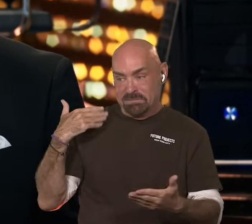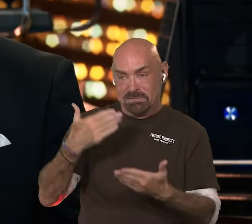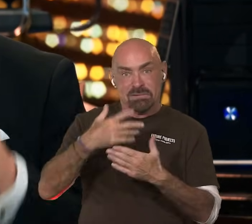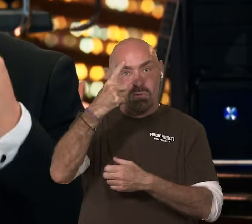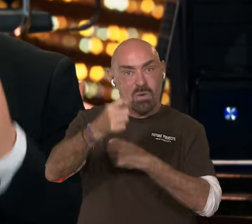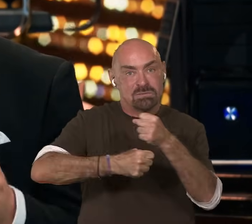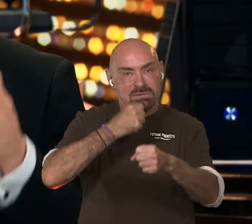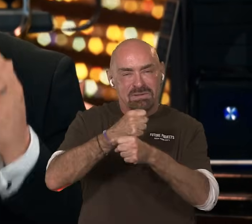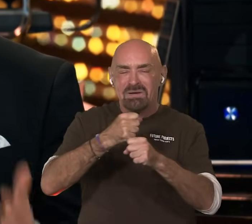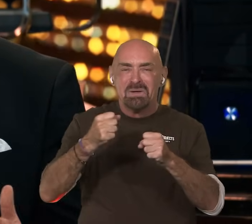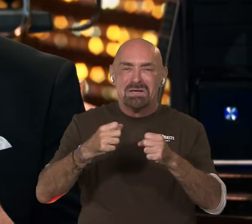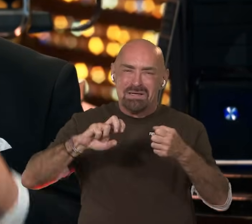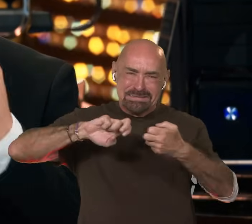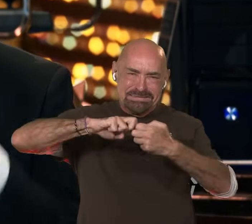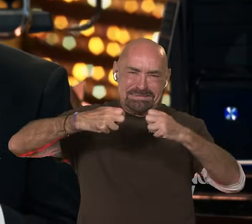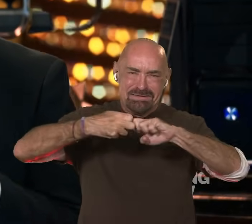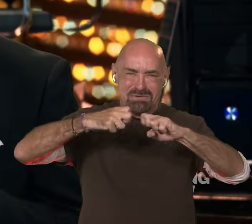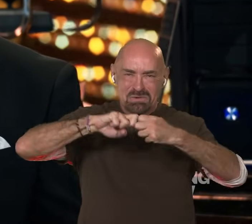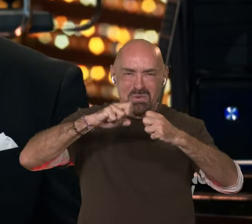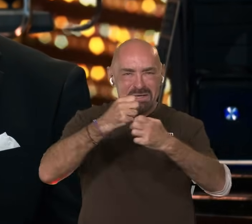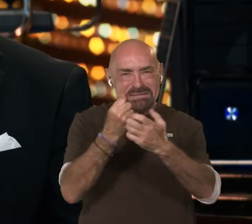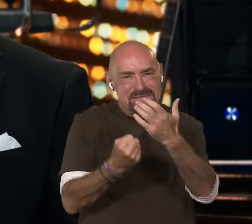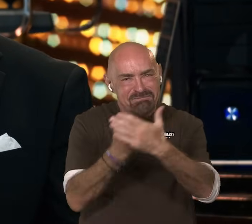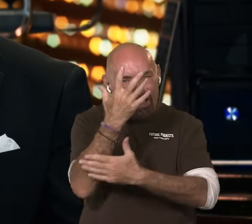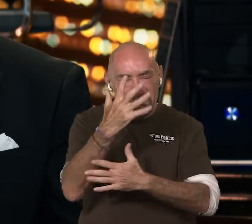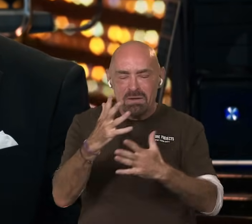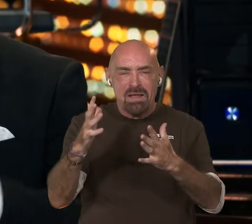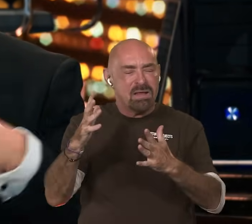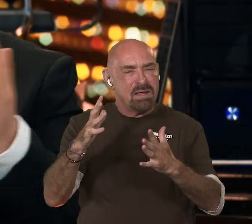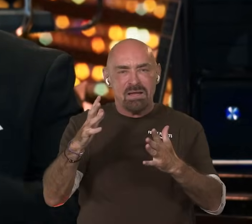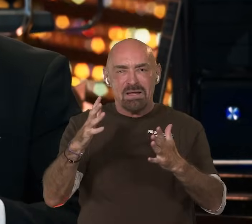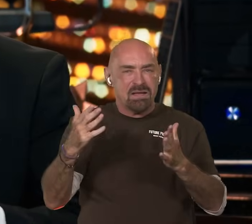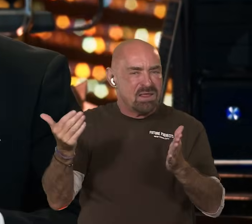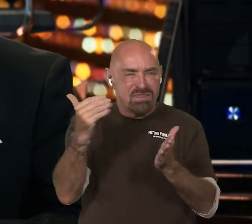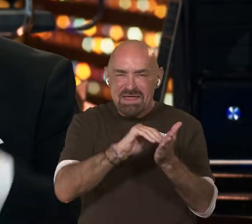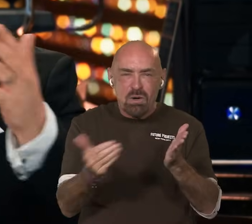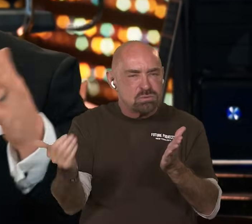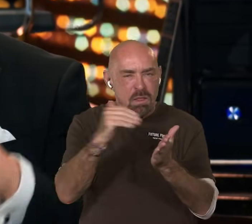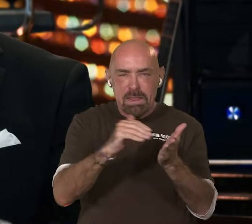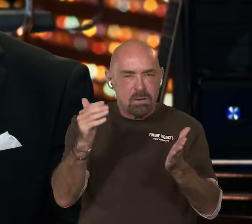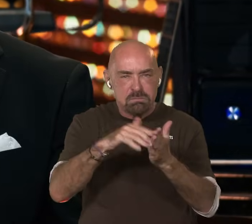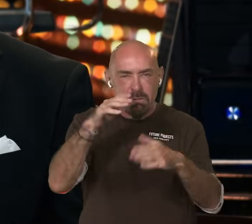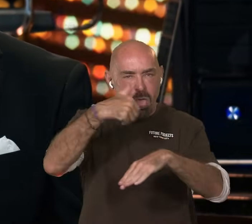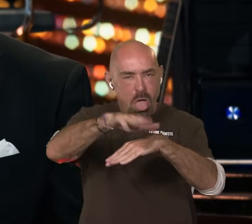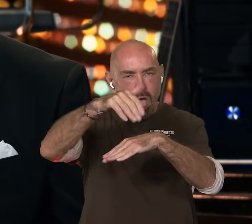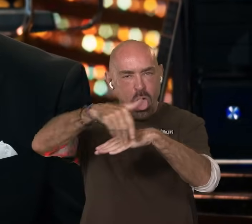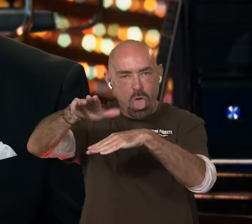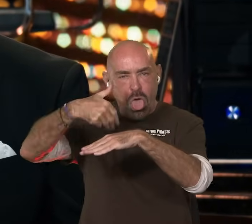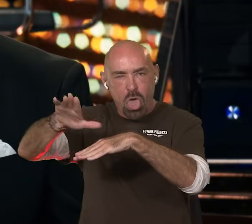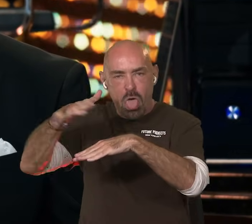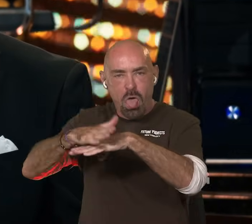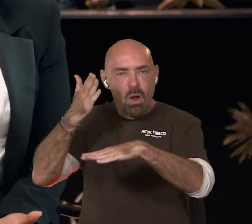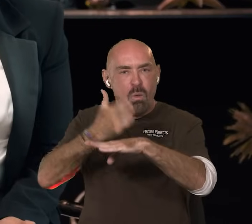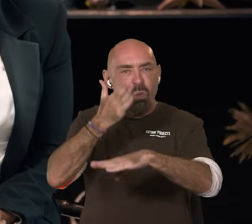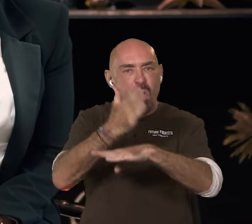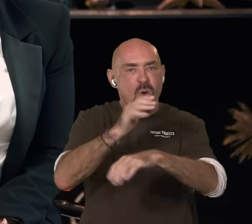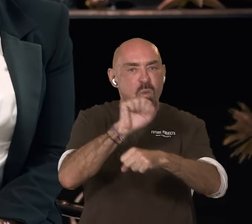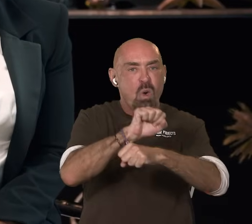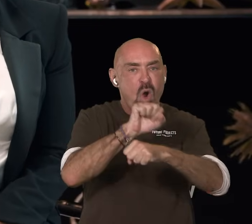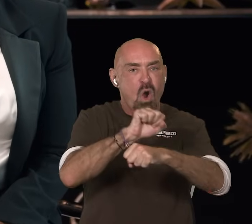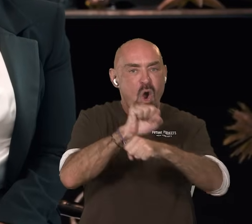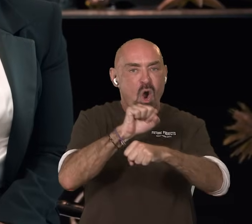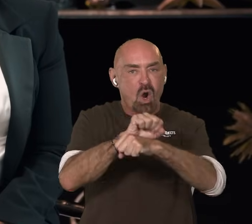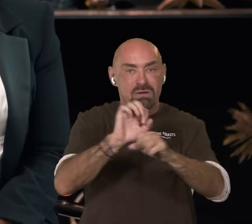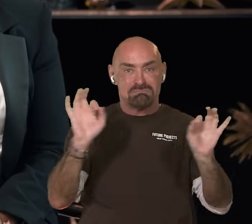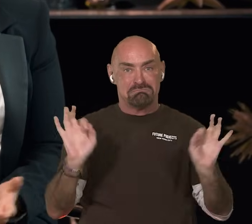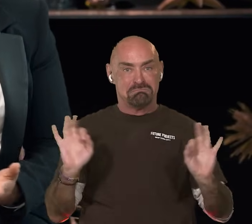year has been incredibly difficult for so many developers in the face of thousands of layoffs and countless studio closures. Today, we are so grateful that we